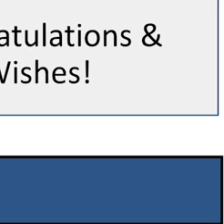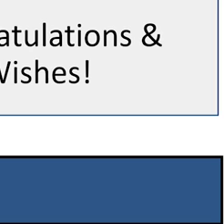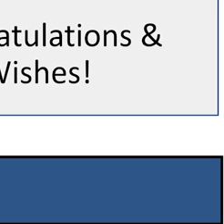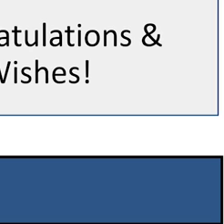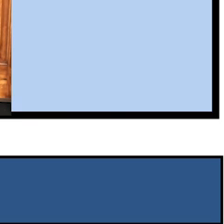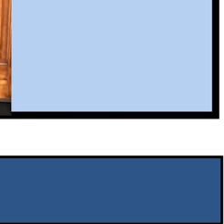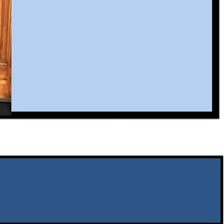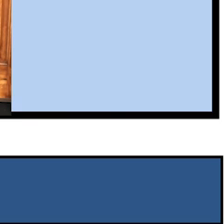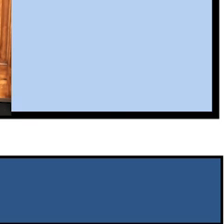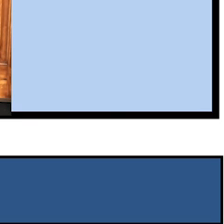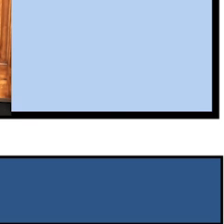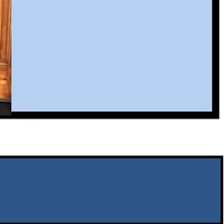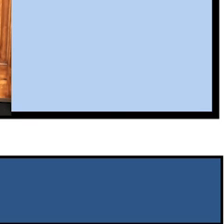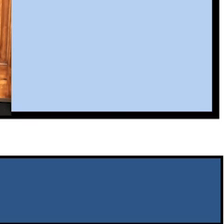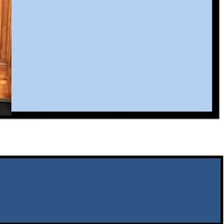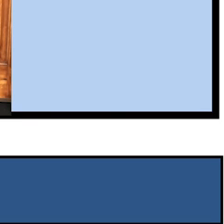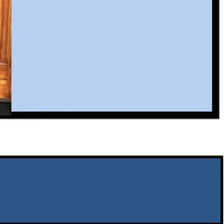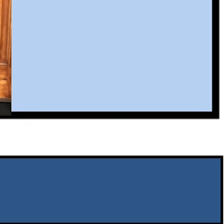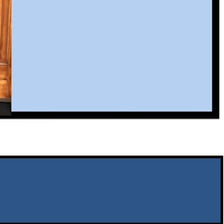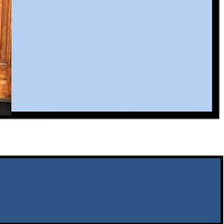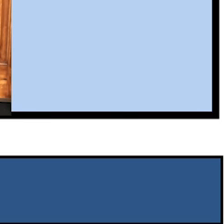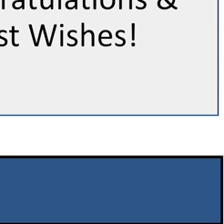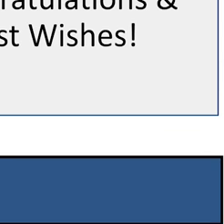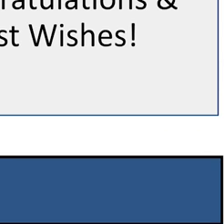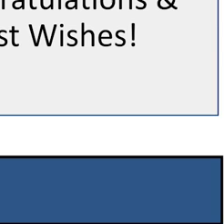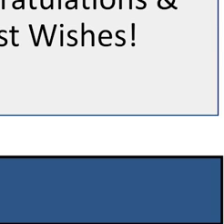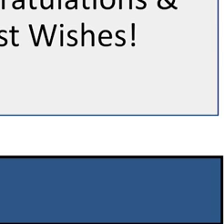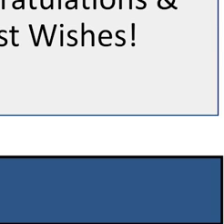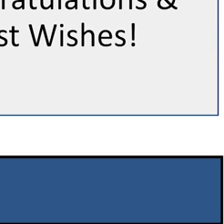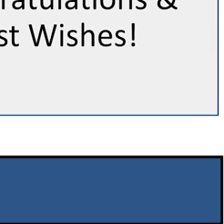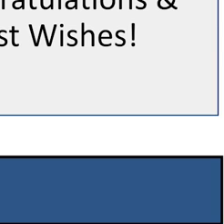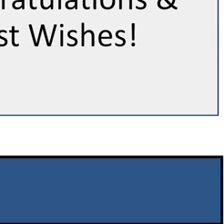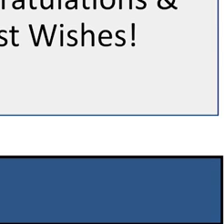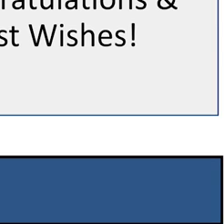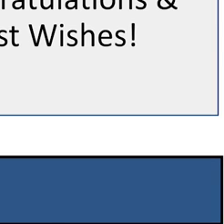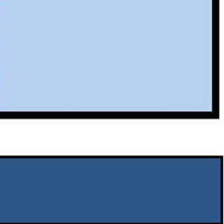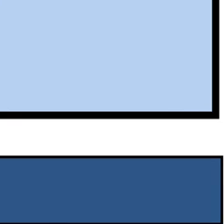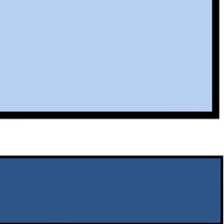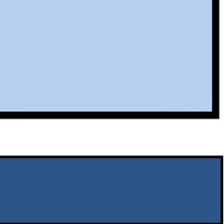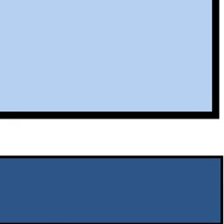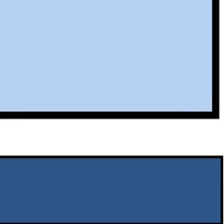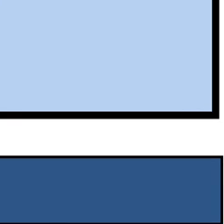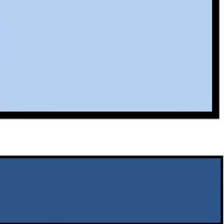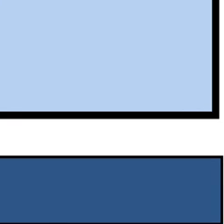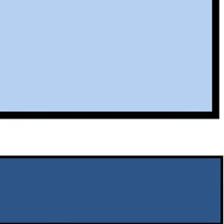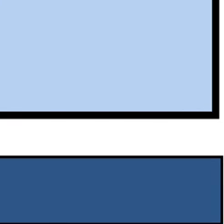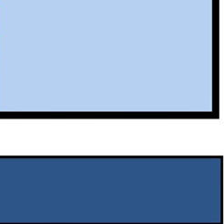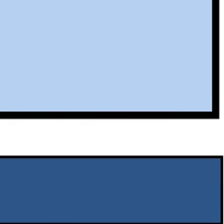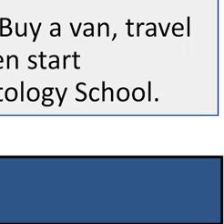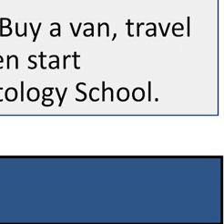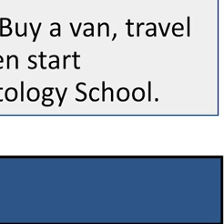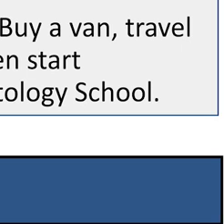Braden Allen Vanderweel. Tiernan O'Rourke. Leah Christensen.